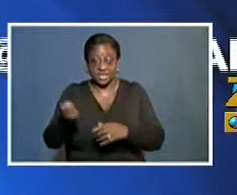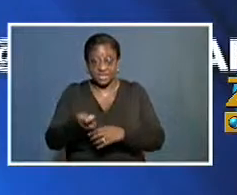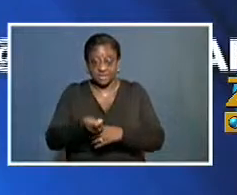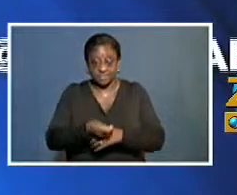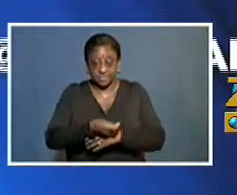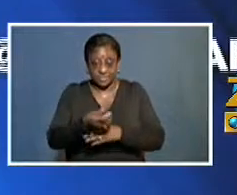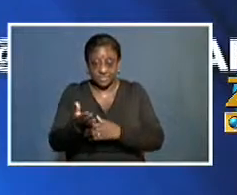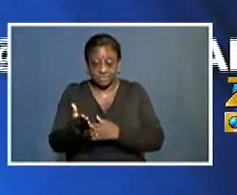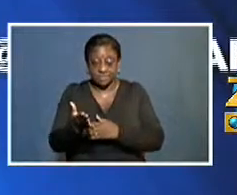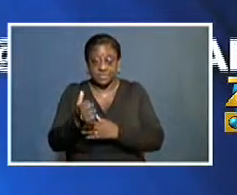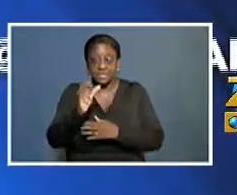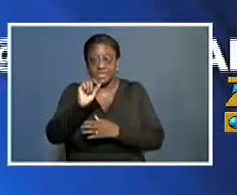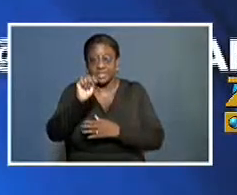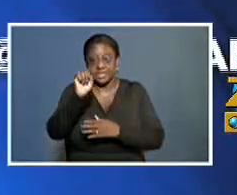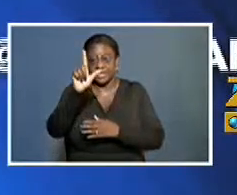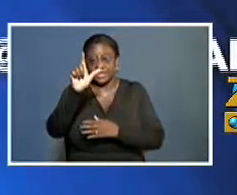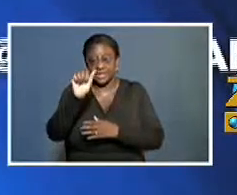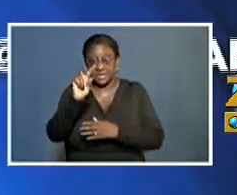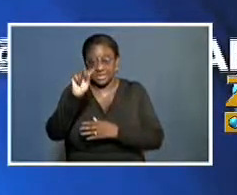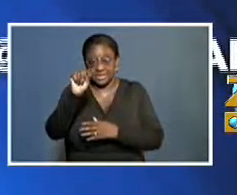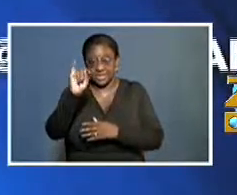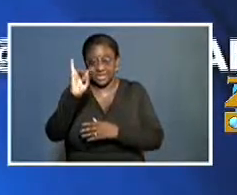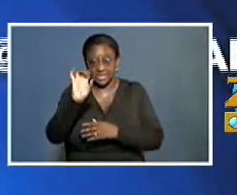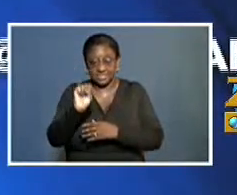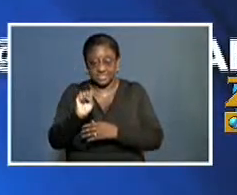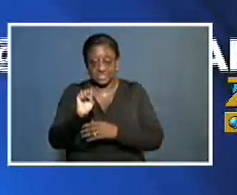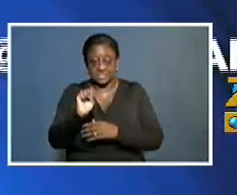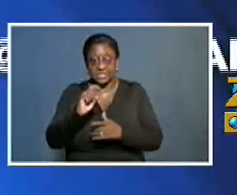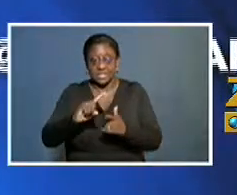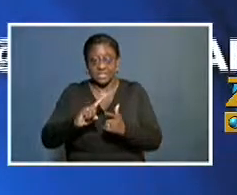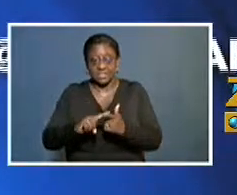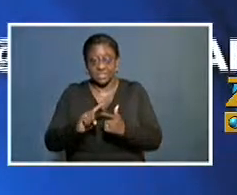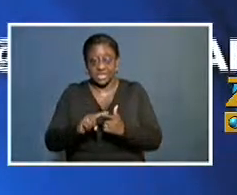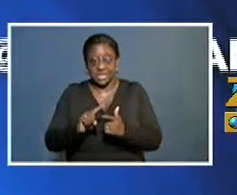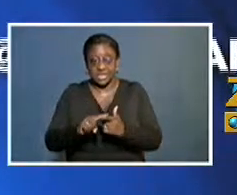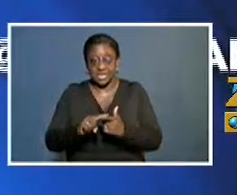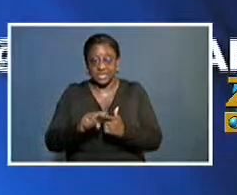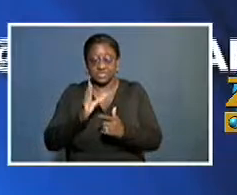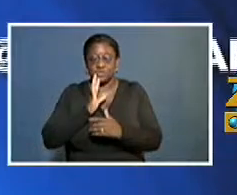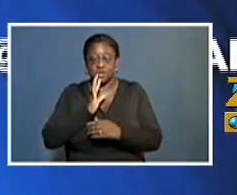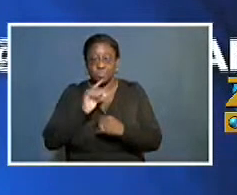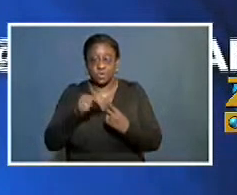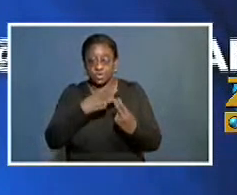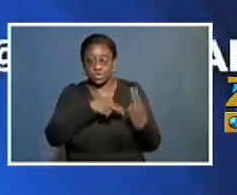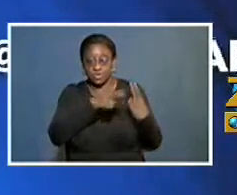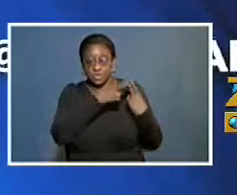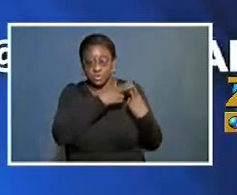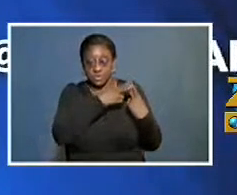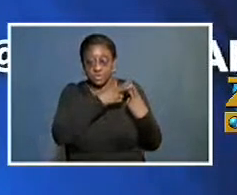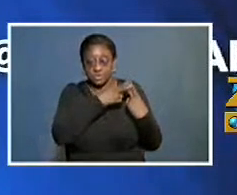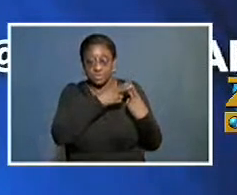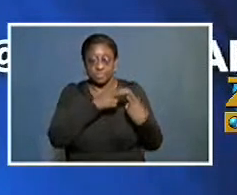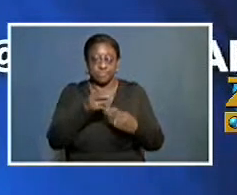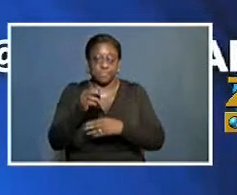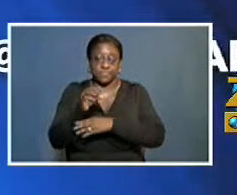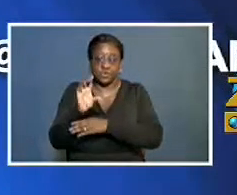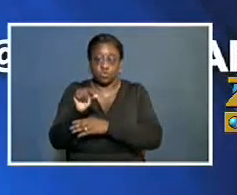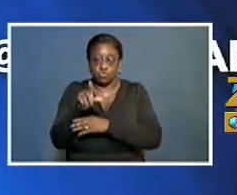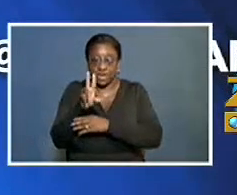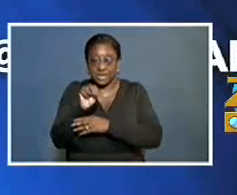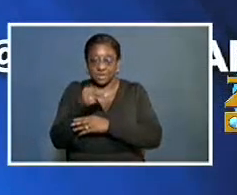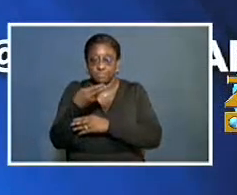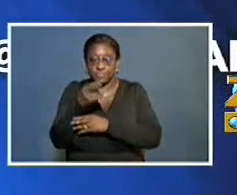and conference hotel went to the Atlantis Paradise Island Resort and Grand Hyatt Baha-Mar. A second award secured